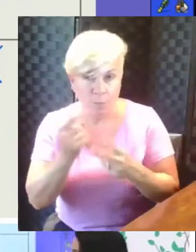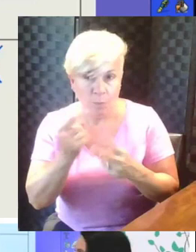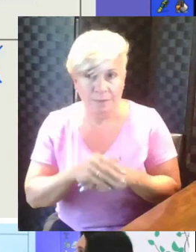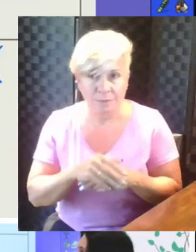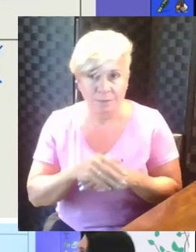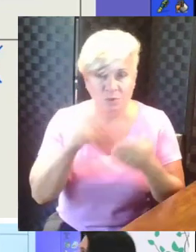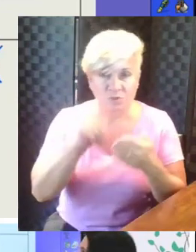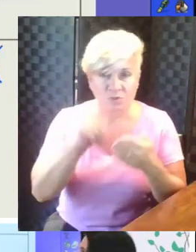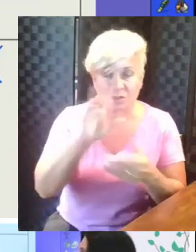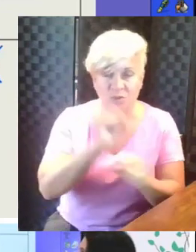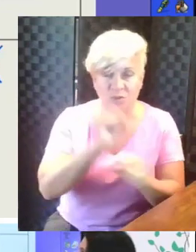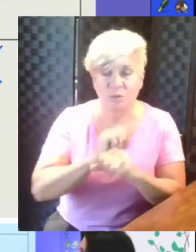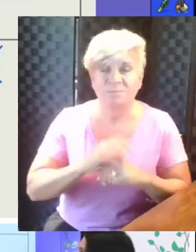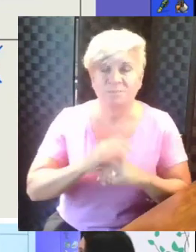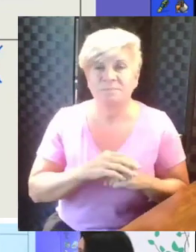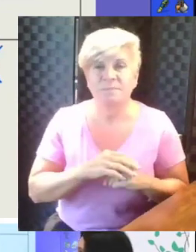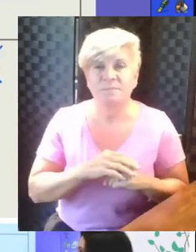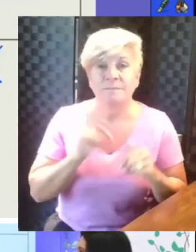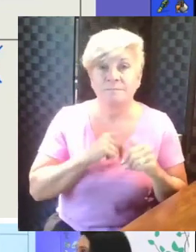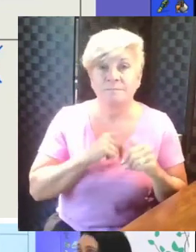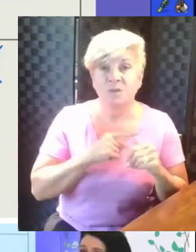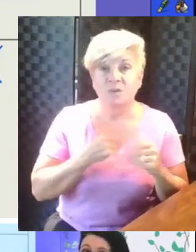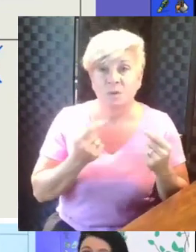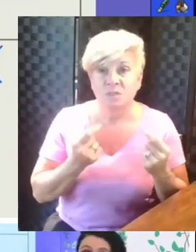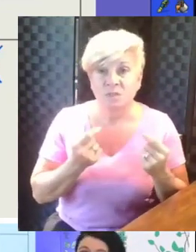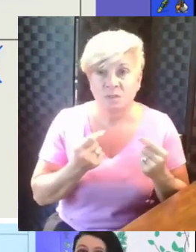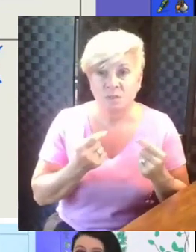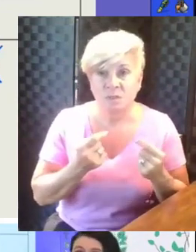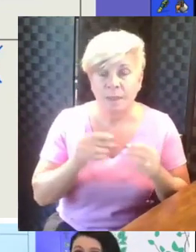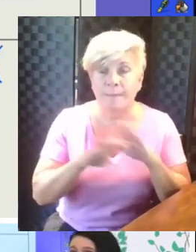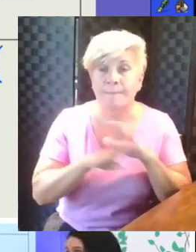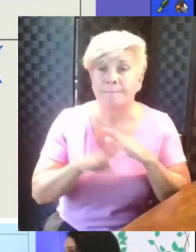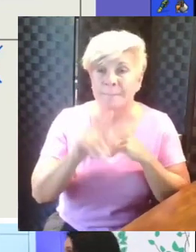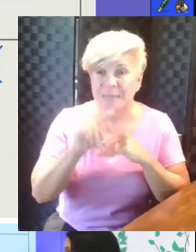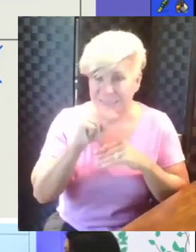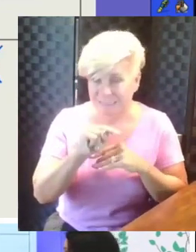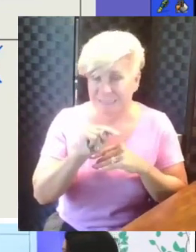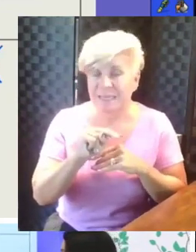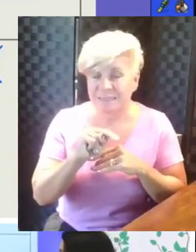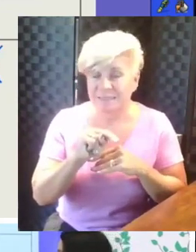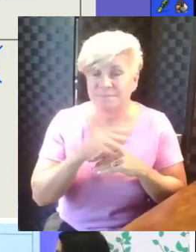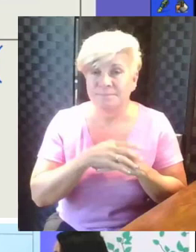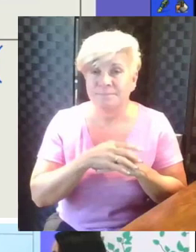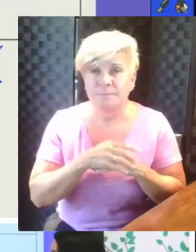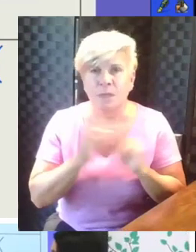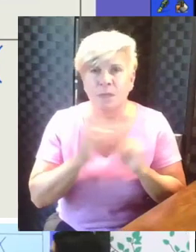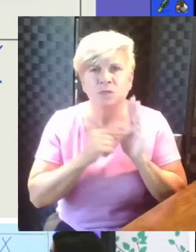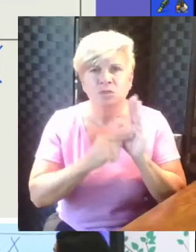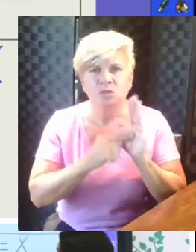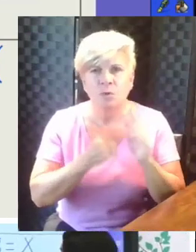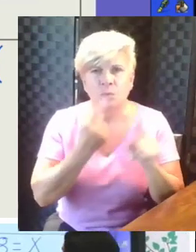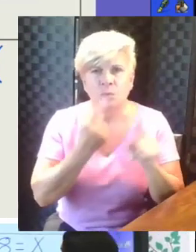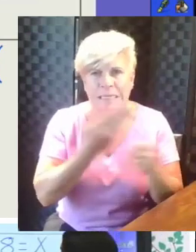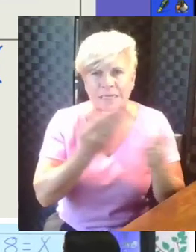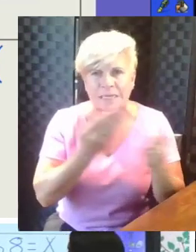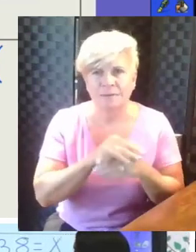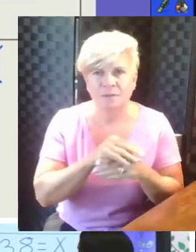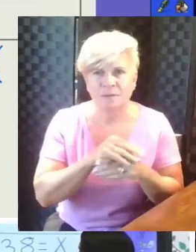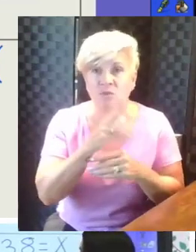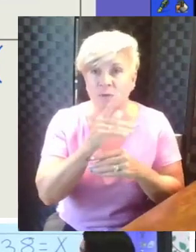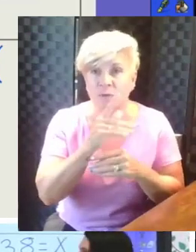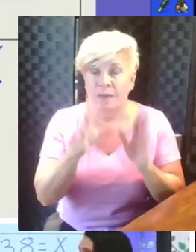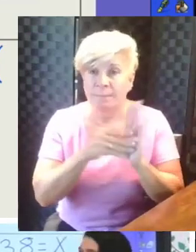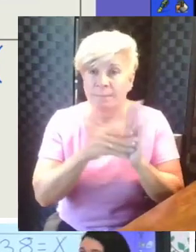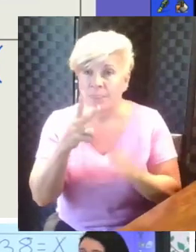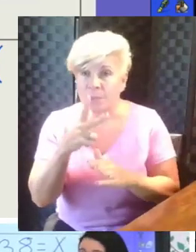you can check your work with me. The first one we're going to do is base 10 models, okay? So I'm going to show that one right here.